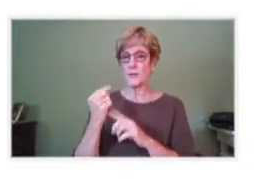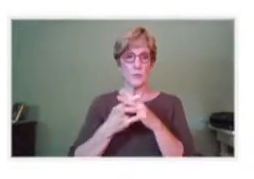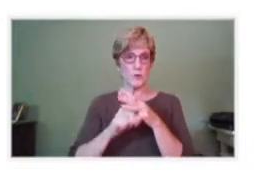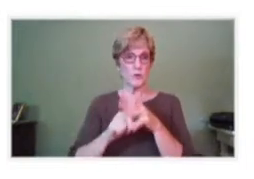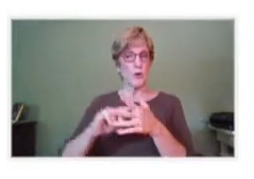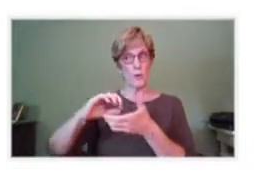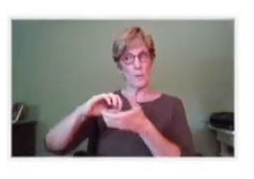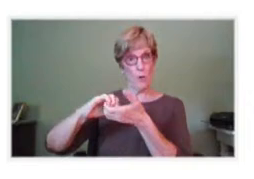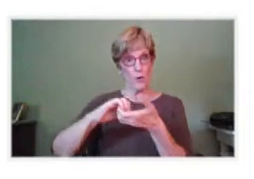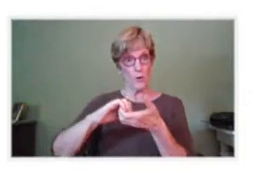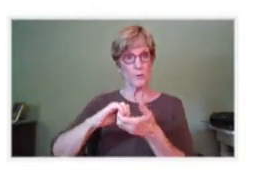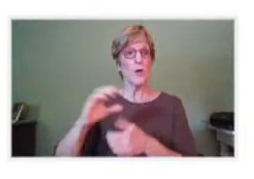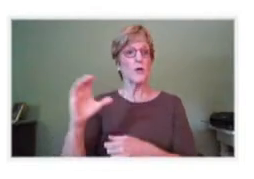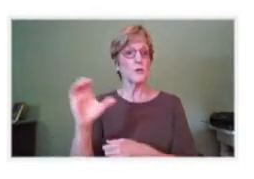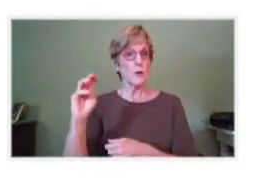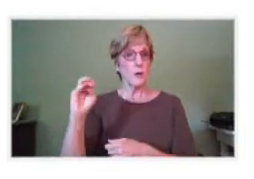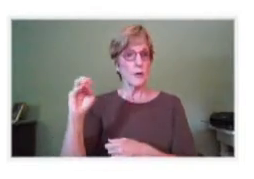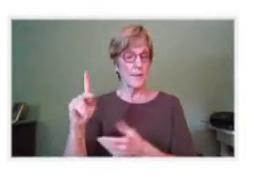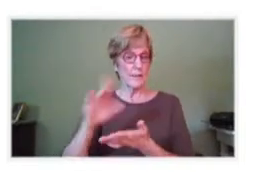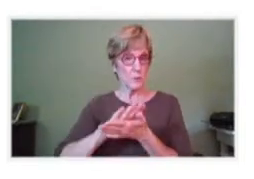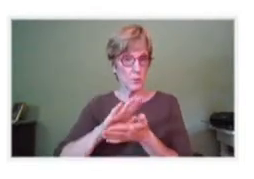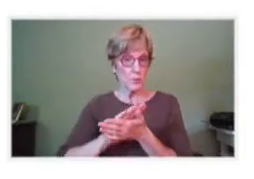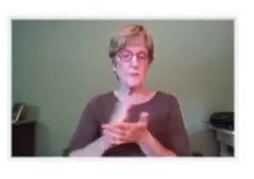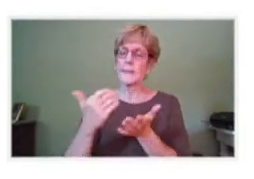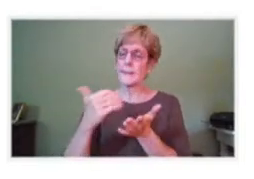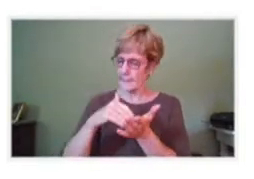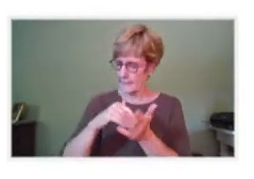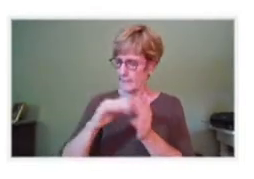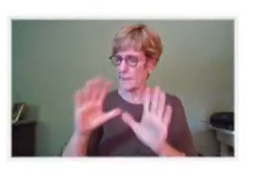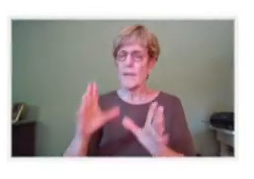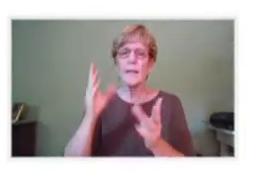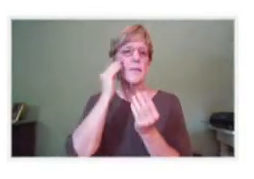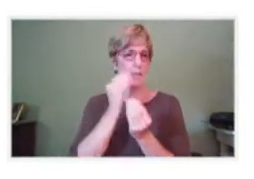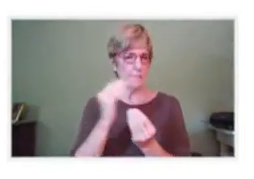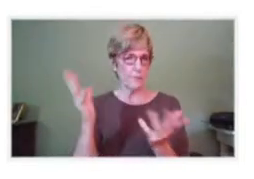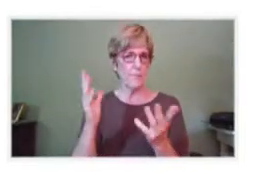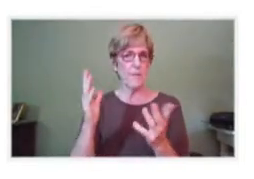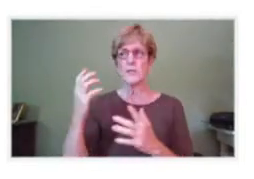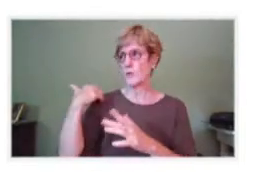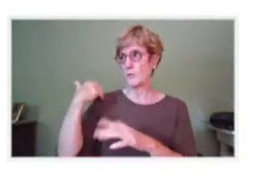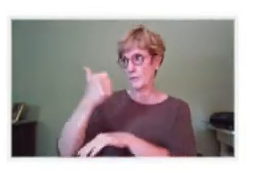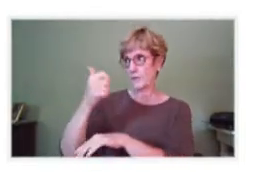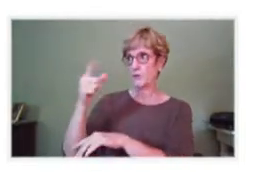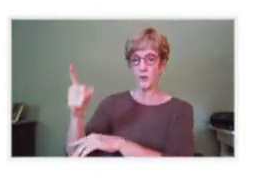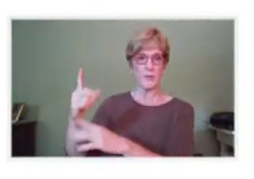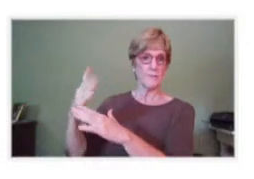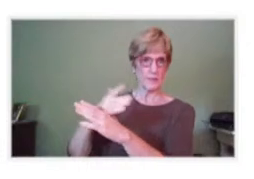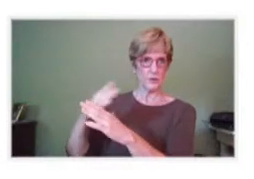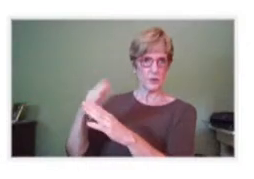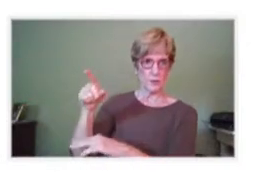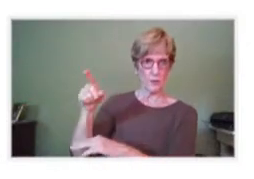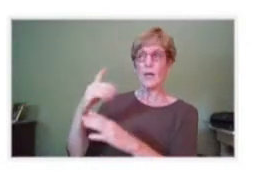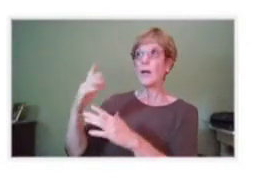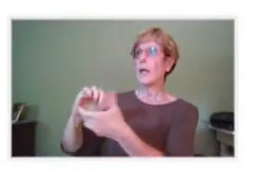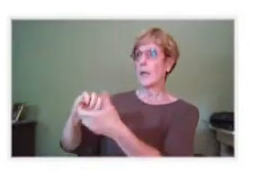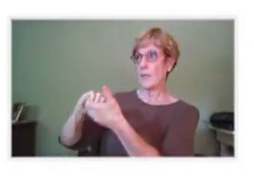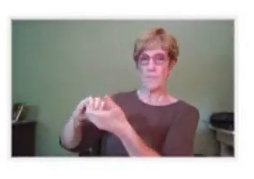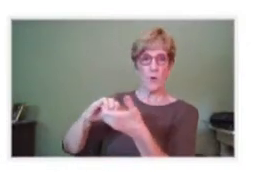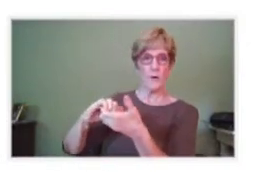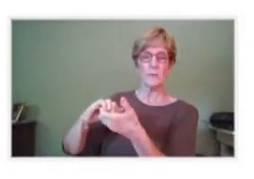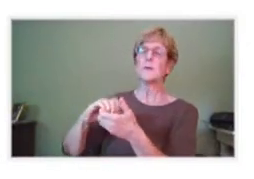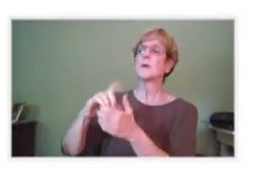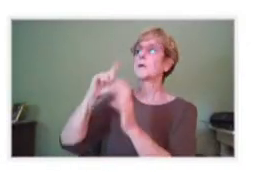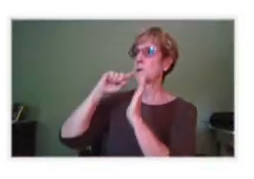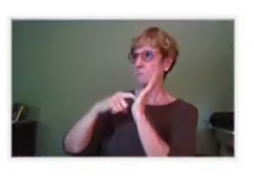partnership with Charlotte-Mecklenburg Schools, again referencing the information that the chief has shared. That partnership is noteworthy.